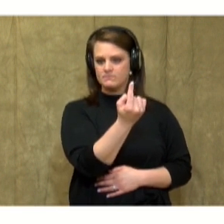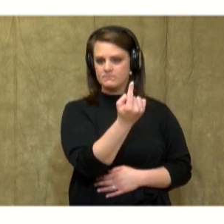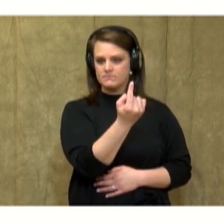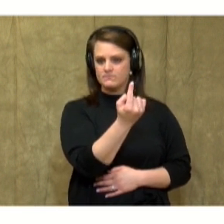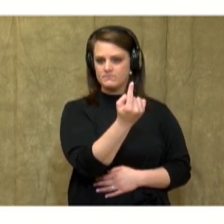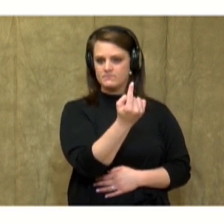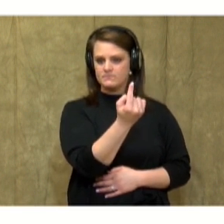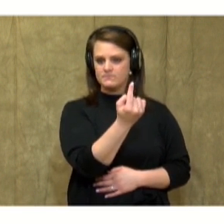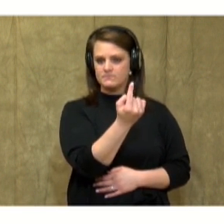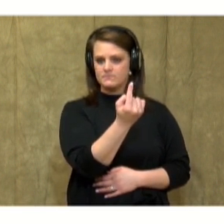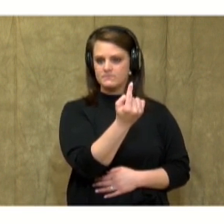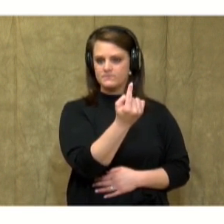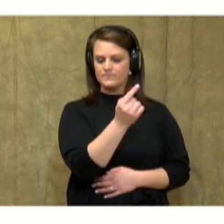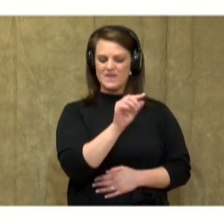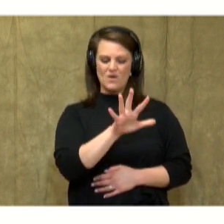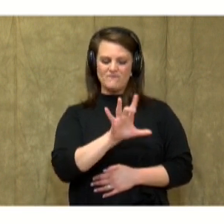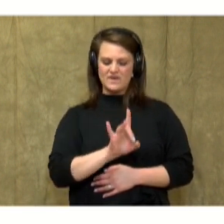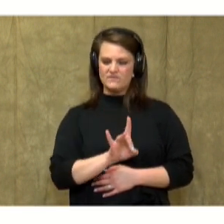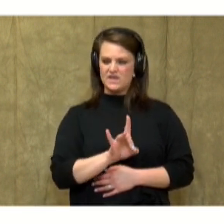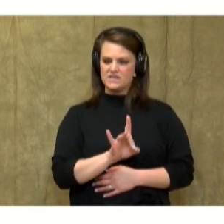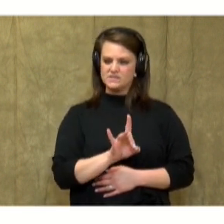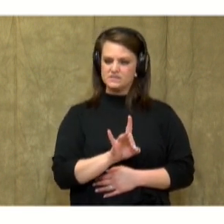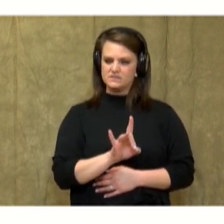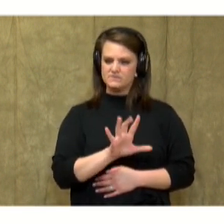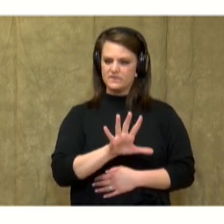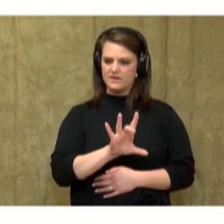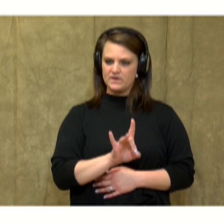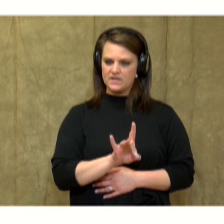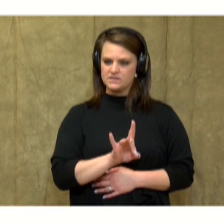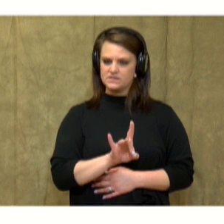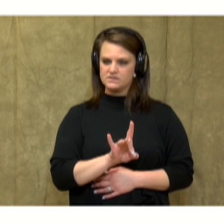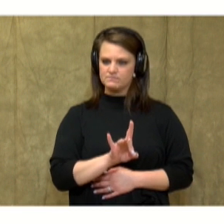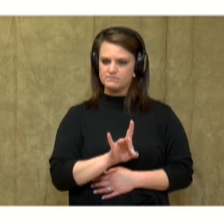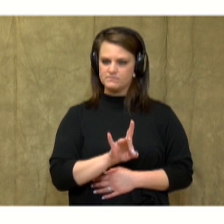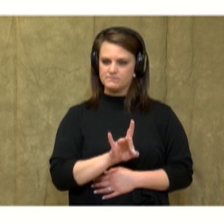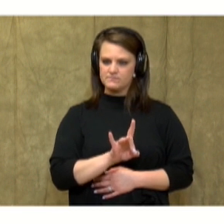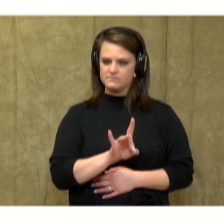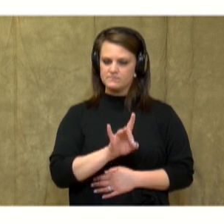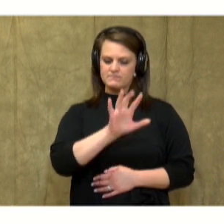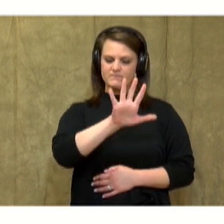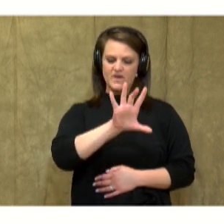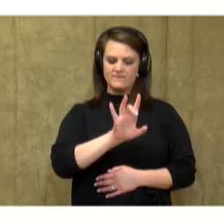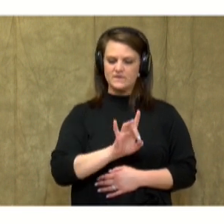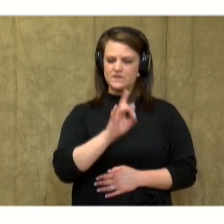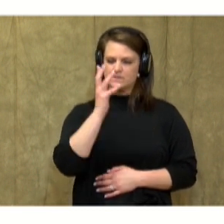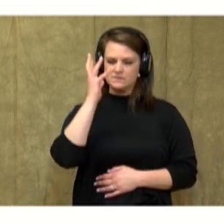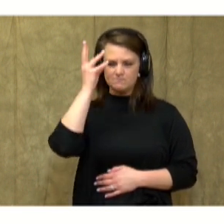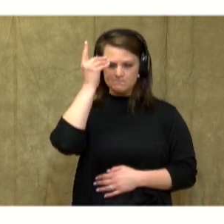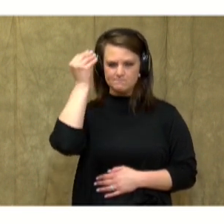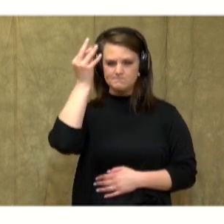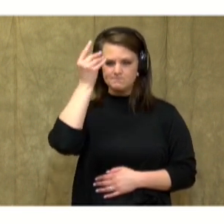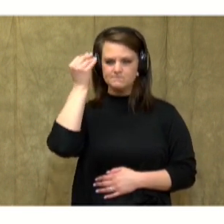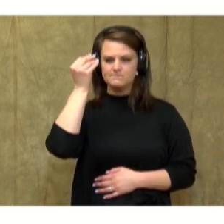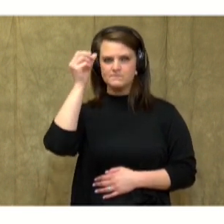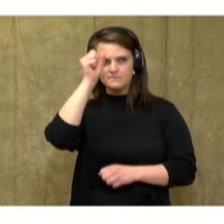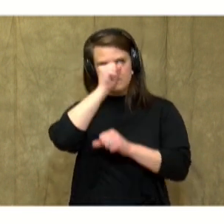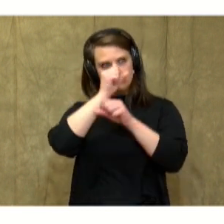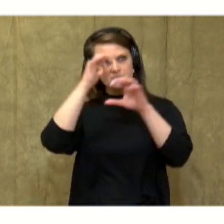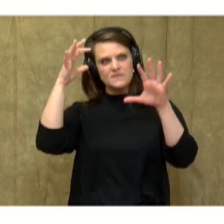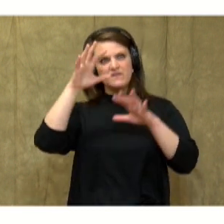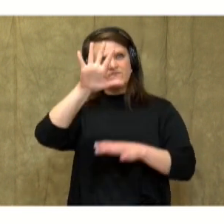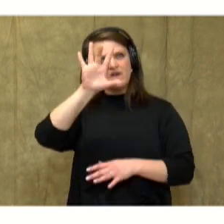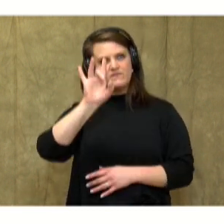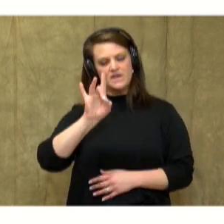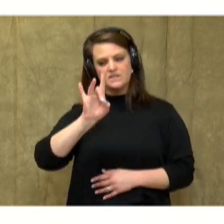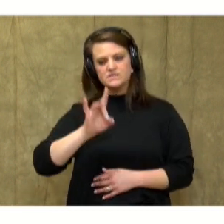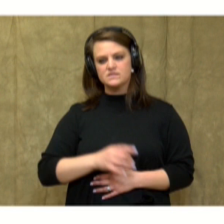okay? What about 5/8? When you think about 5/8, visualize